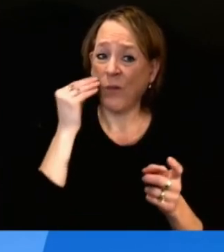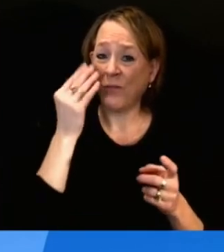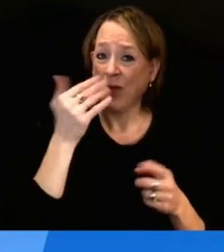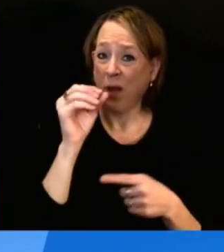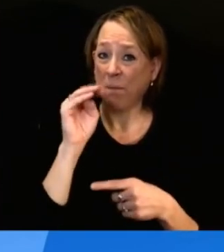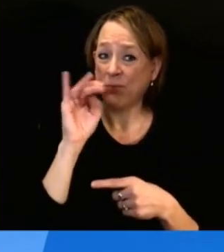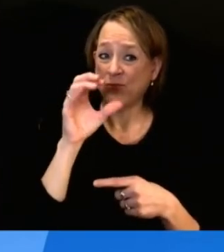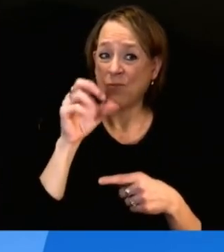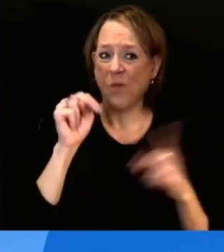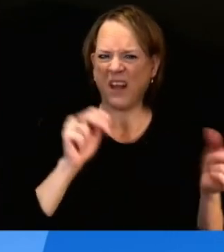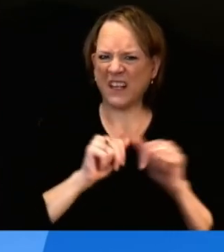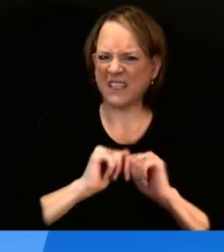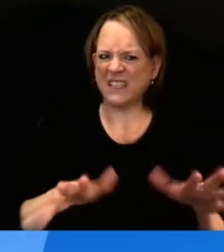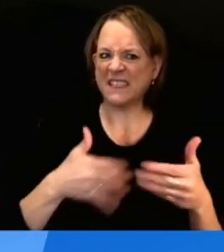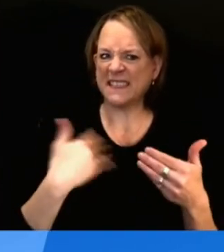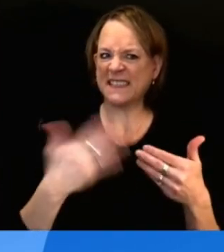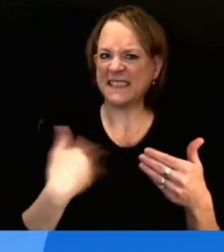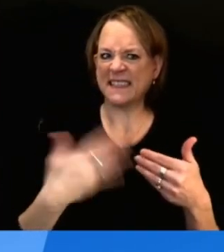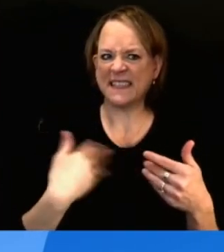shot?